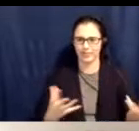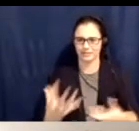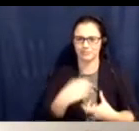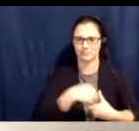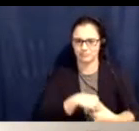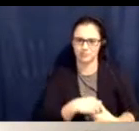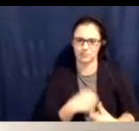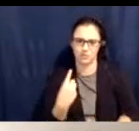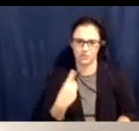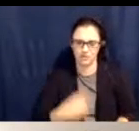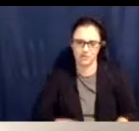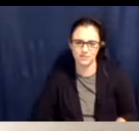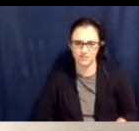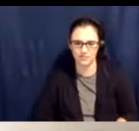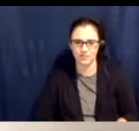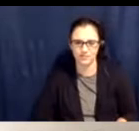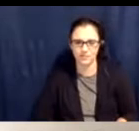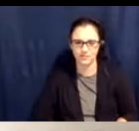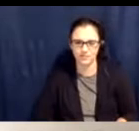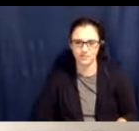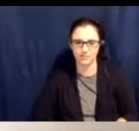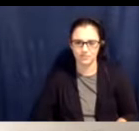Yes.